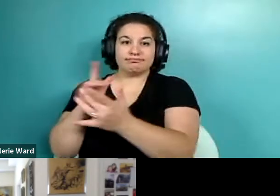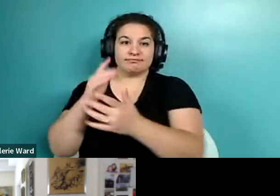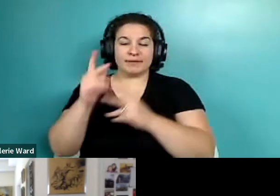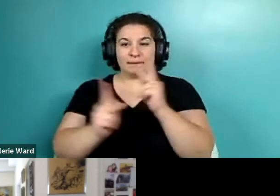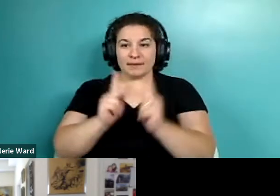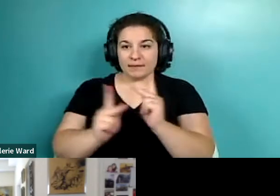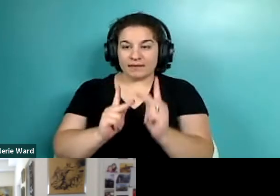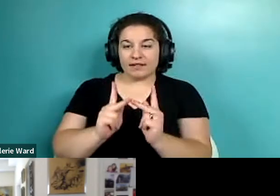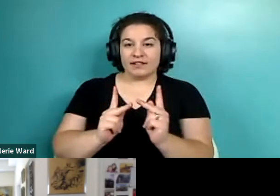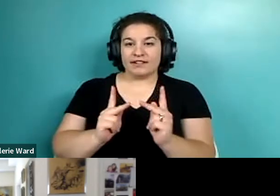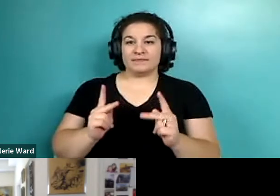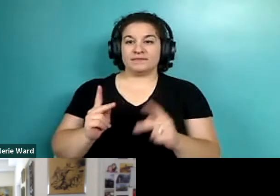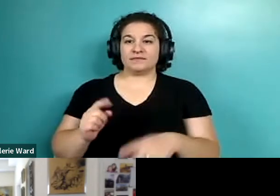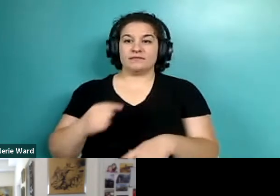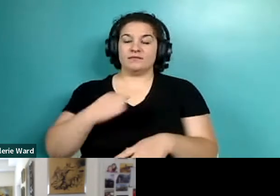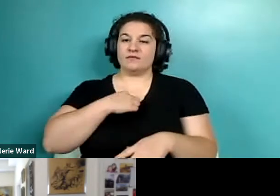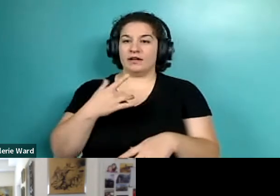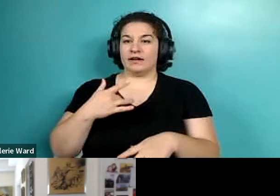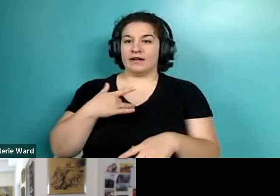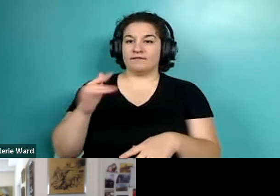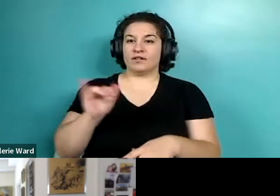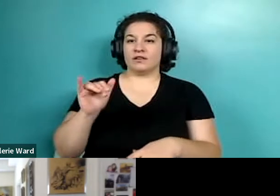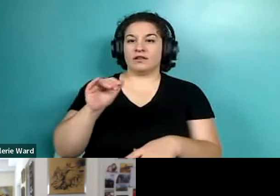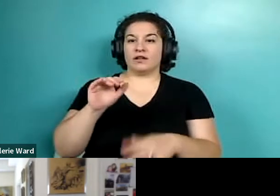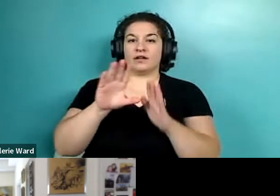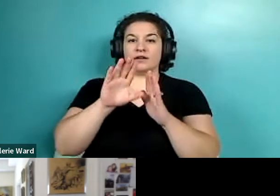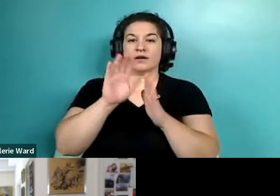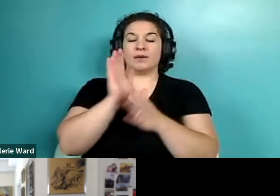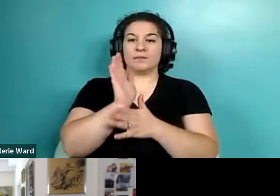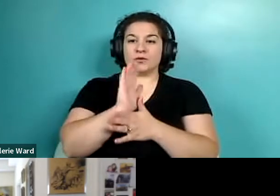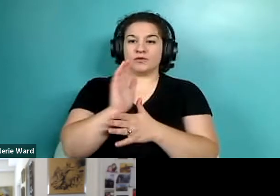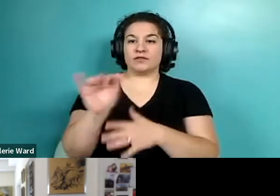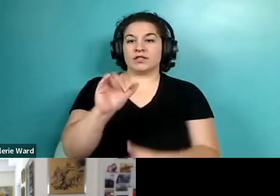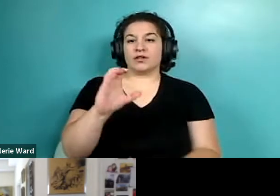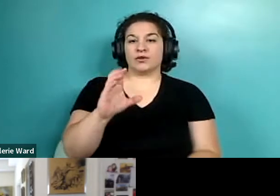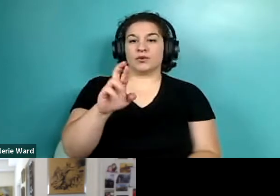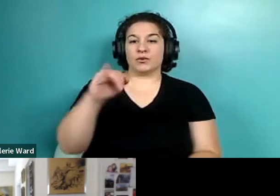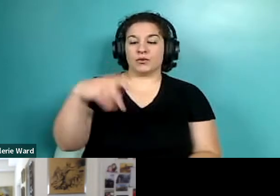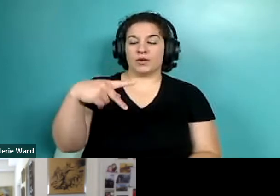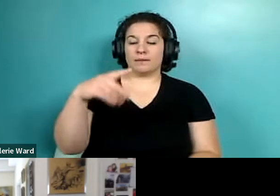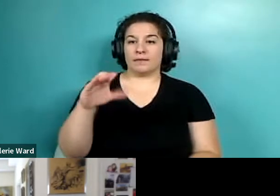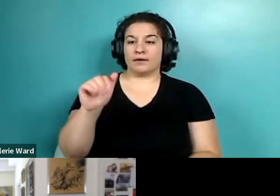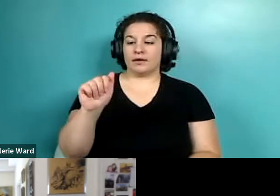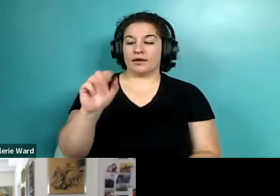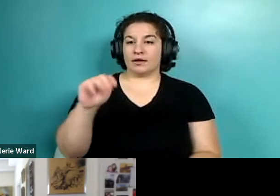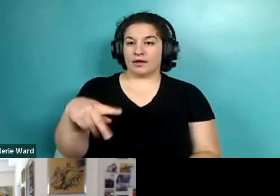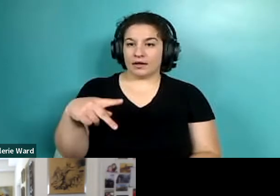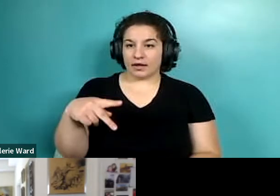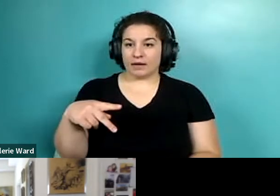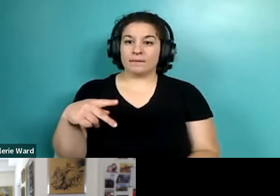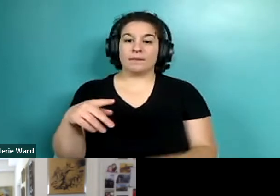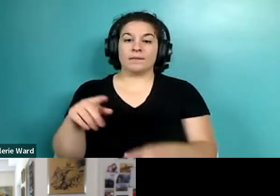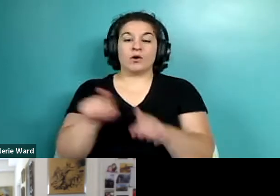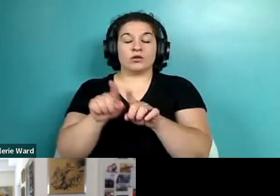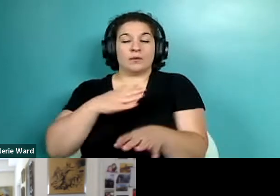And I feel that films like Crip Camp and my book, Being Human, and the young adult version,